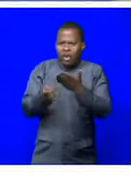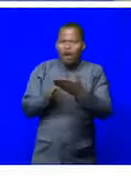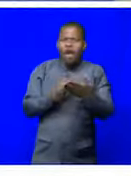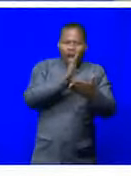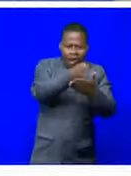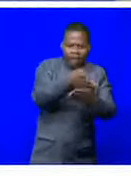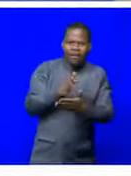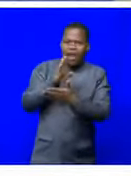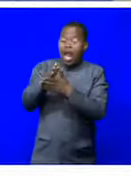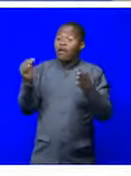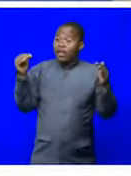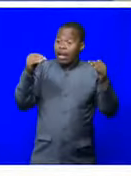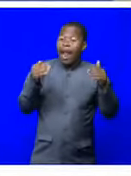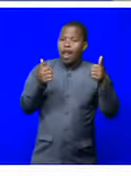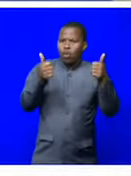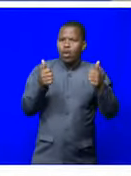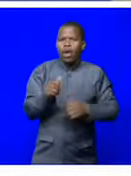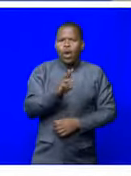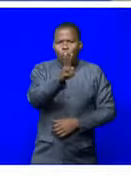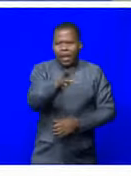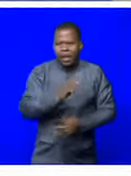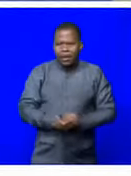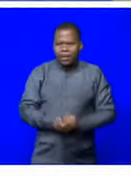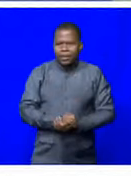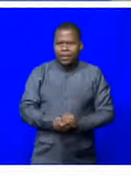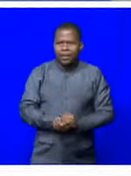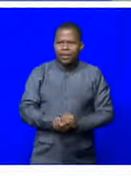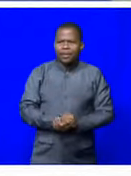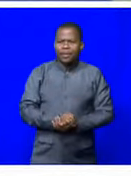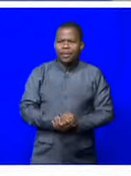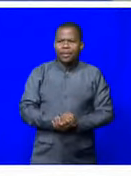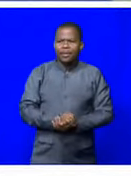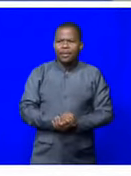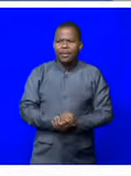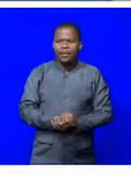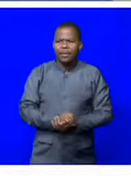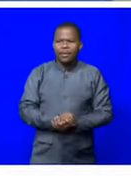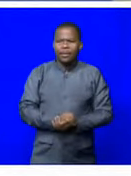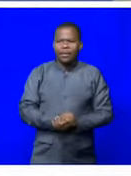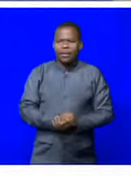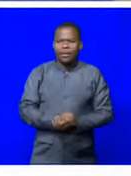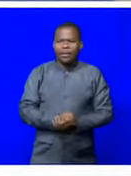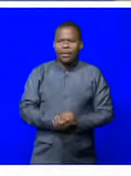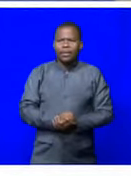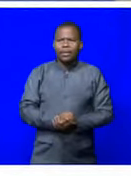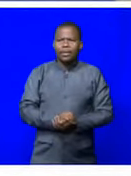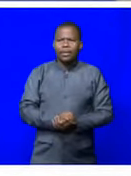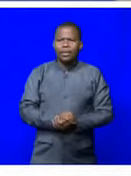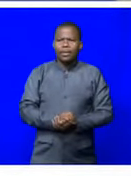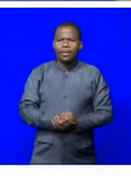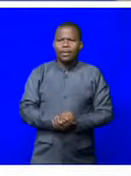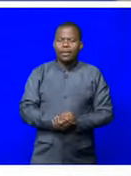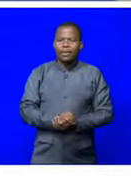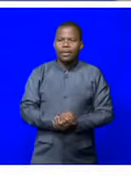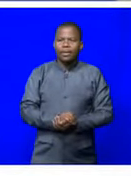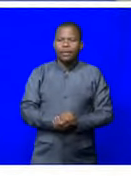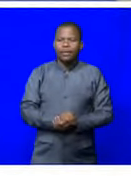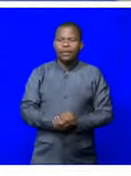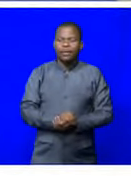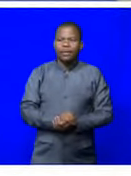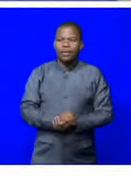esiveni. I want to be quick to say that the considerable investment that has been